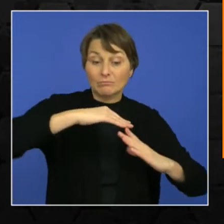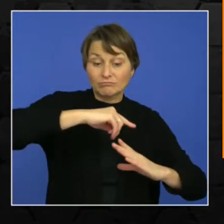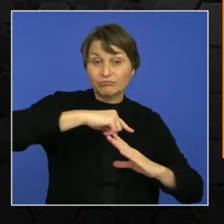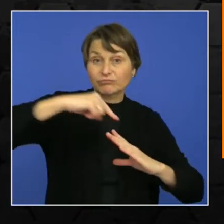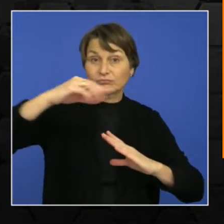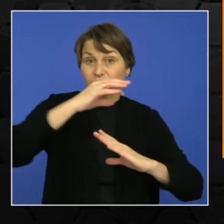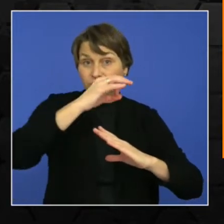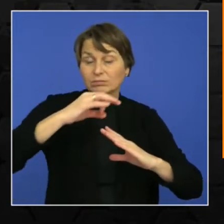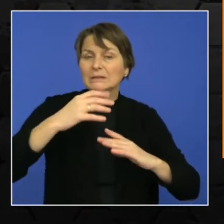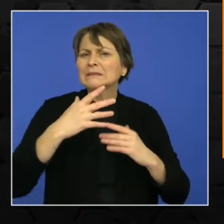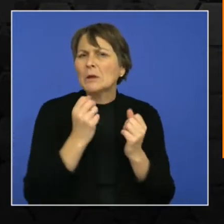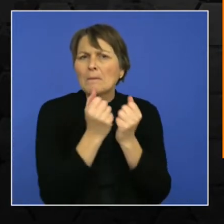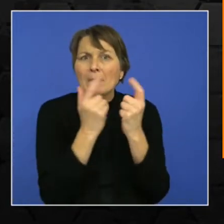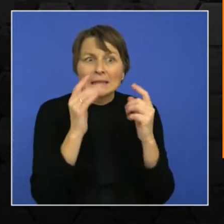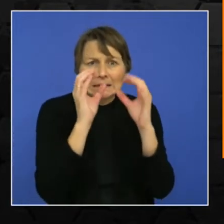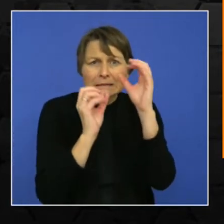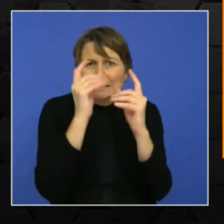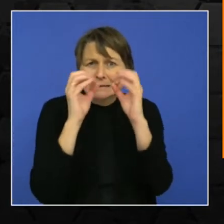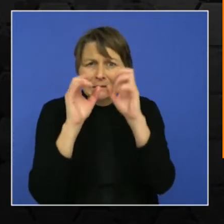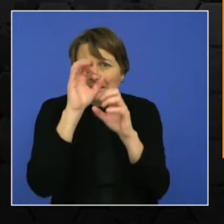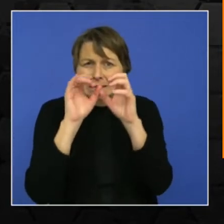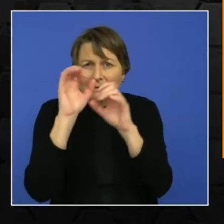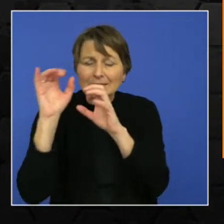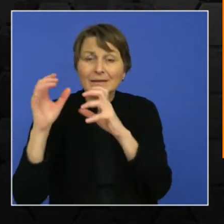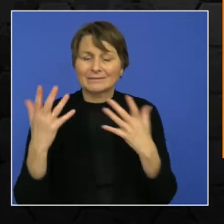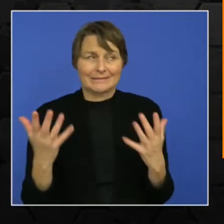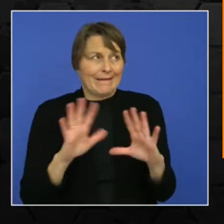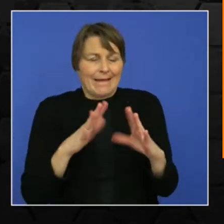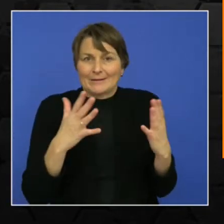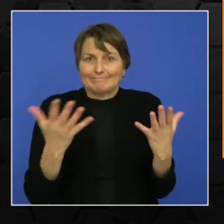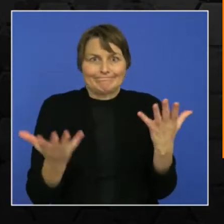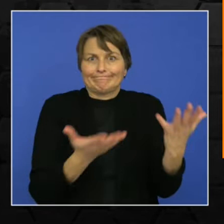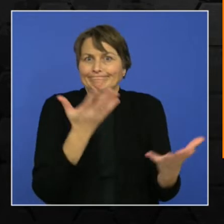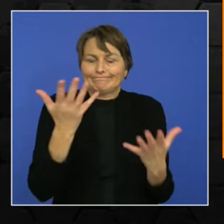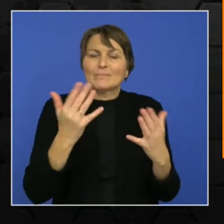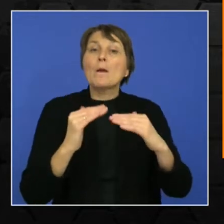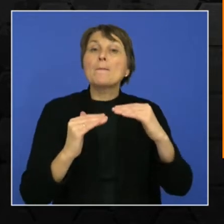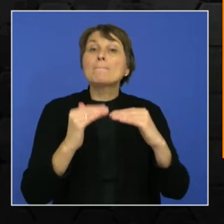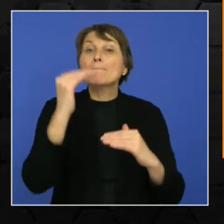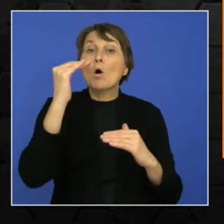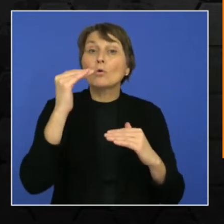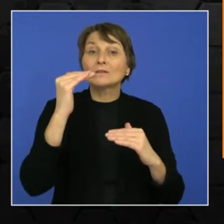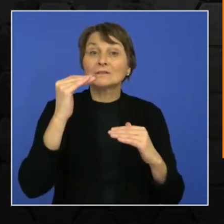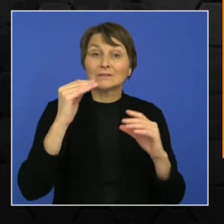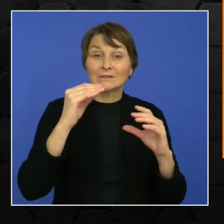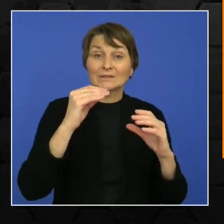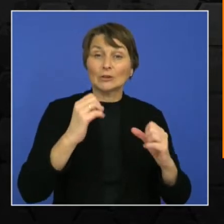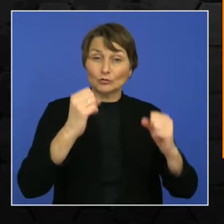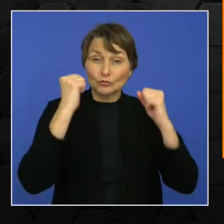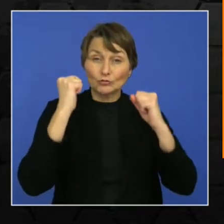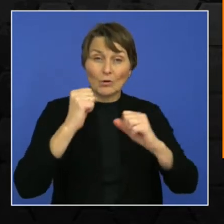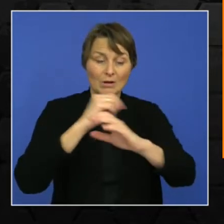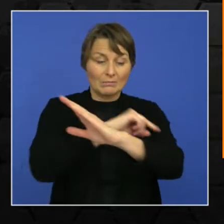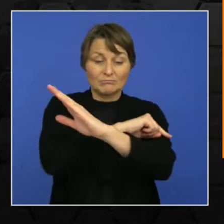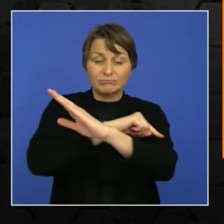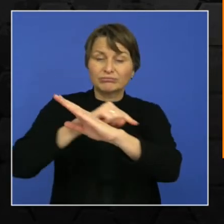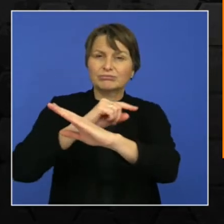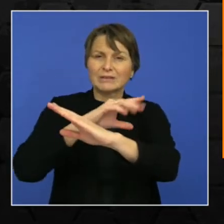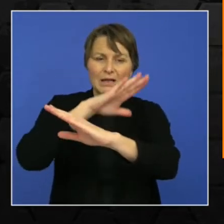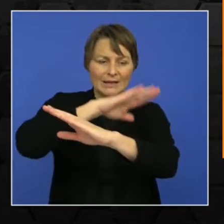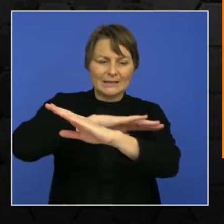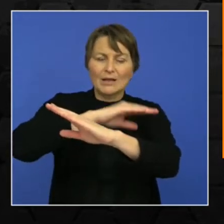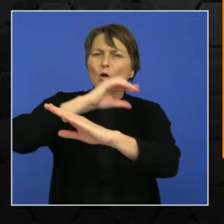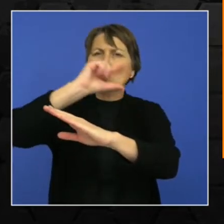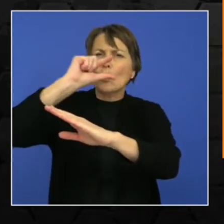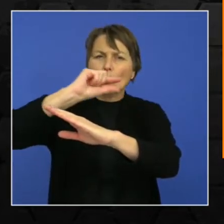some many dots are there, and if if the majority dots are creating a line, that's a linear regression model. Again, linear regression